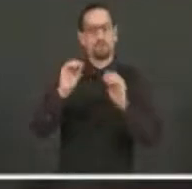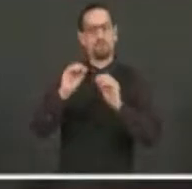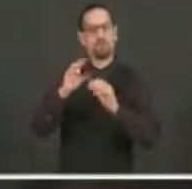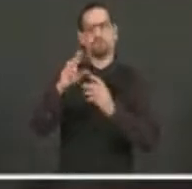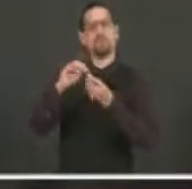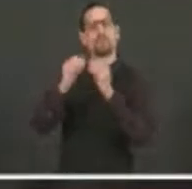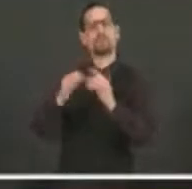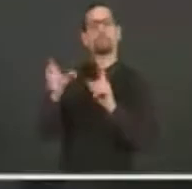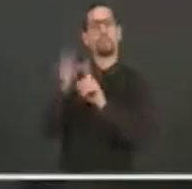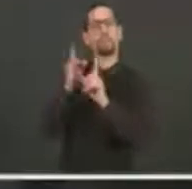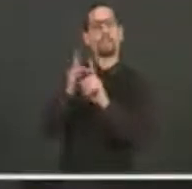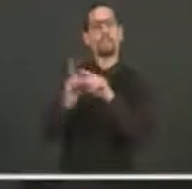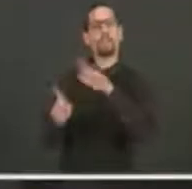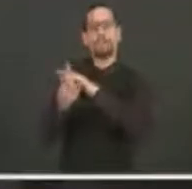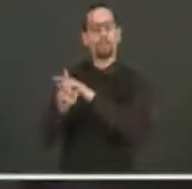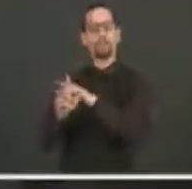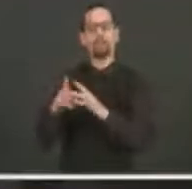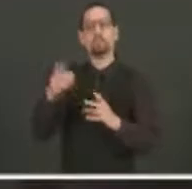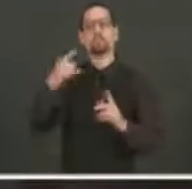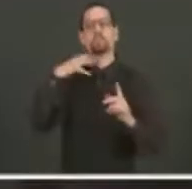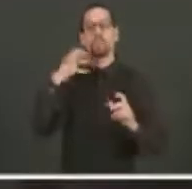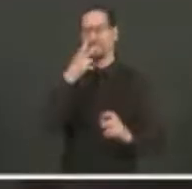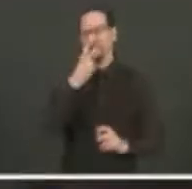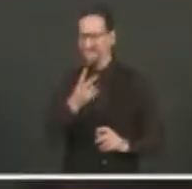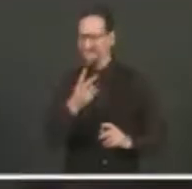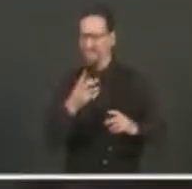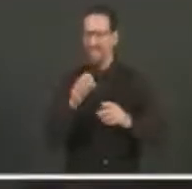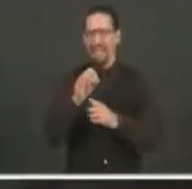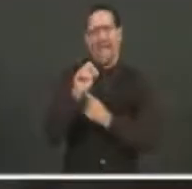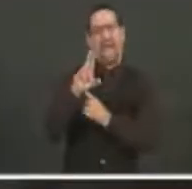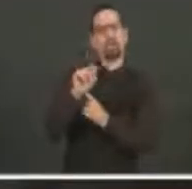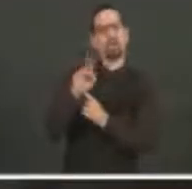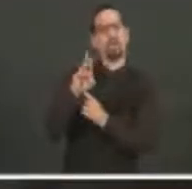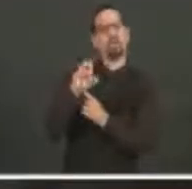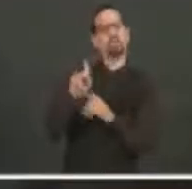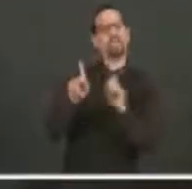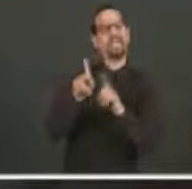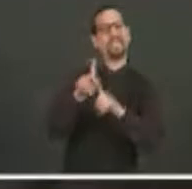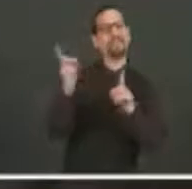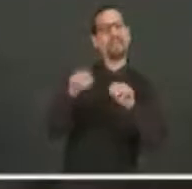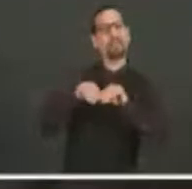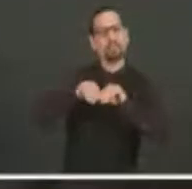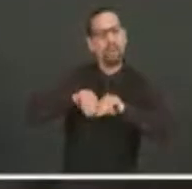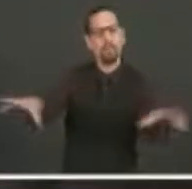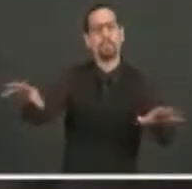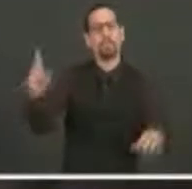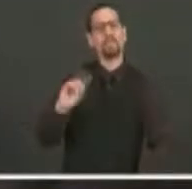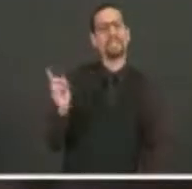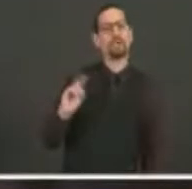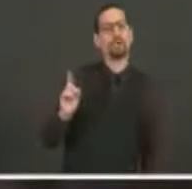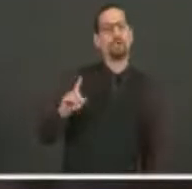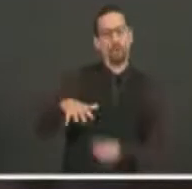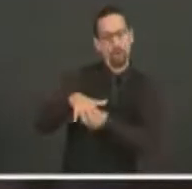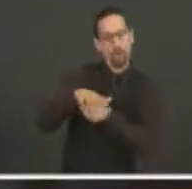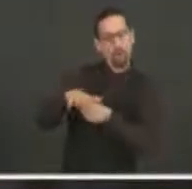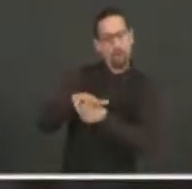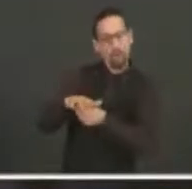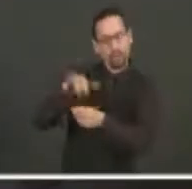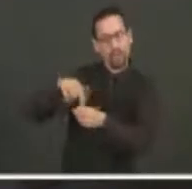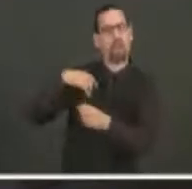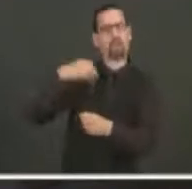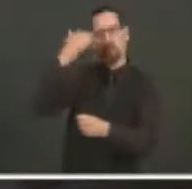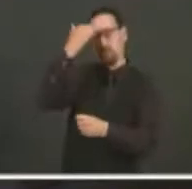see, you'll see an outbreak in a particular community. So a long-winded way of saying, we know this